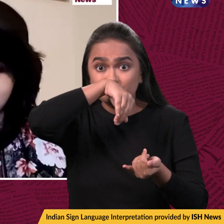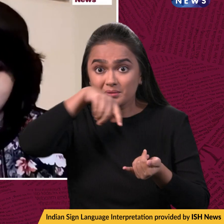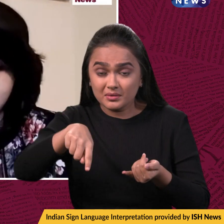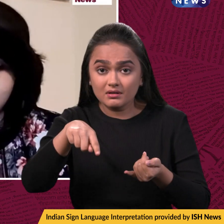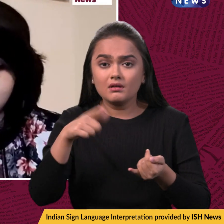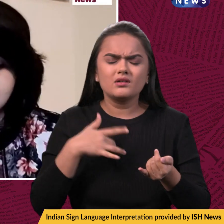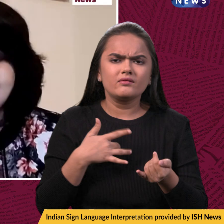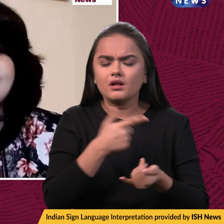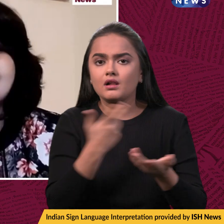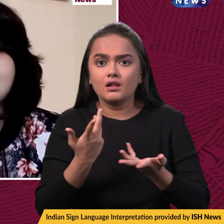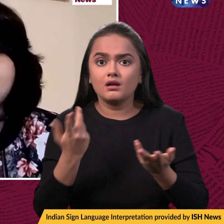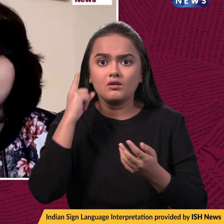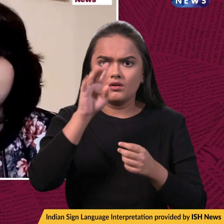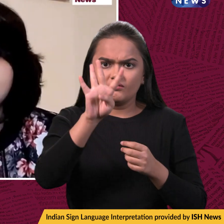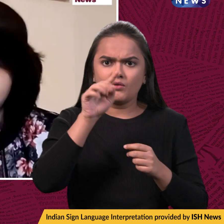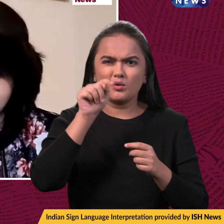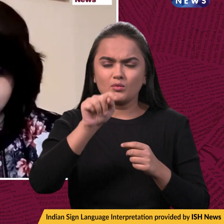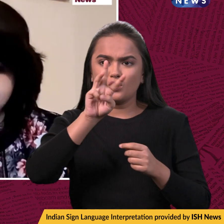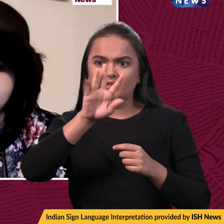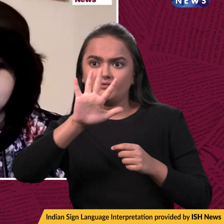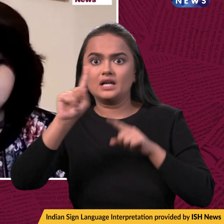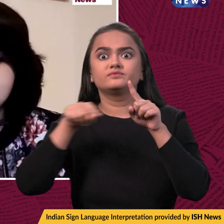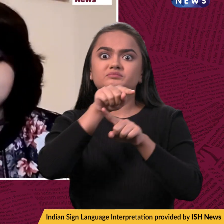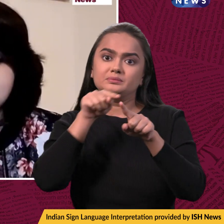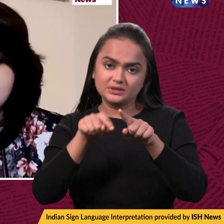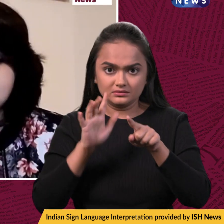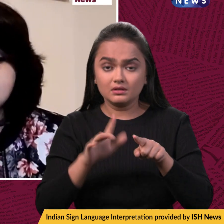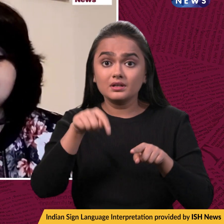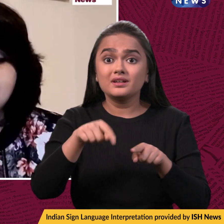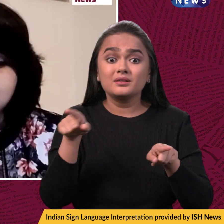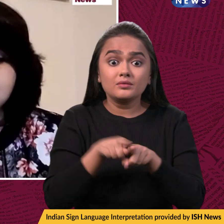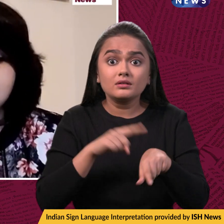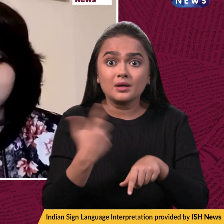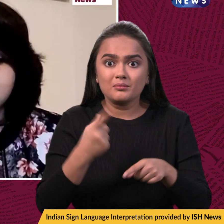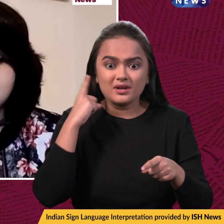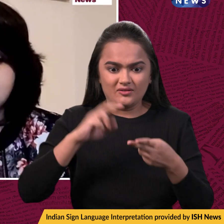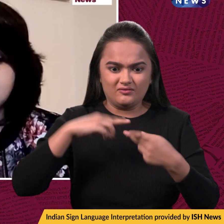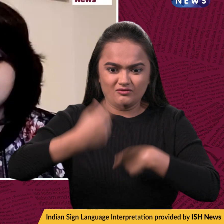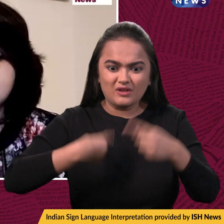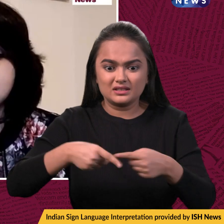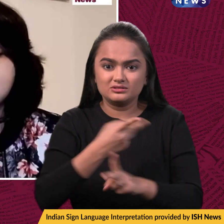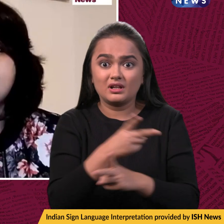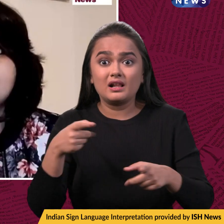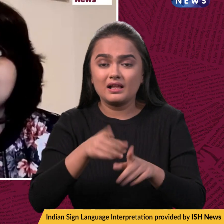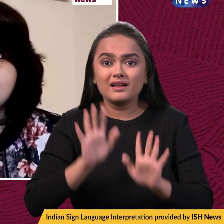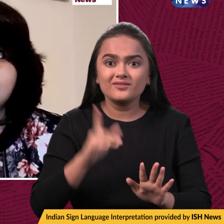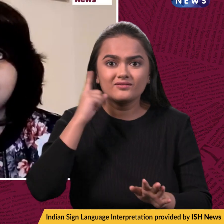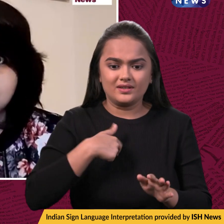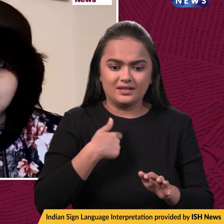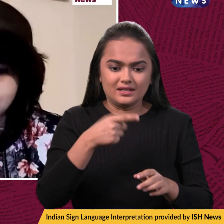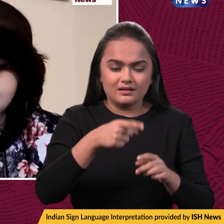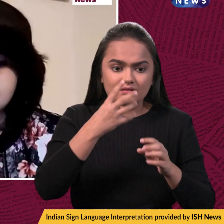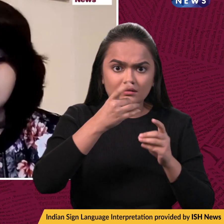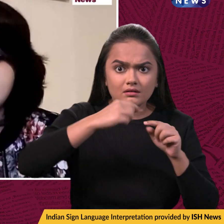September, however, was at 4.35%. In the meantime, India's factory output, measured in terms of the index